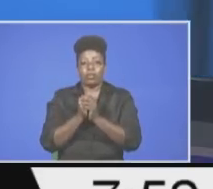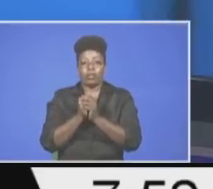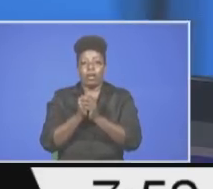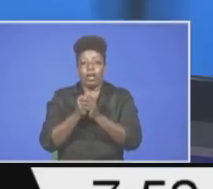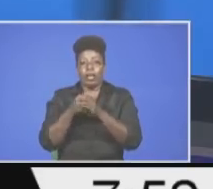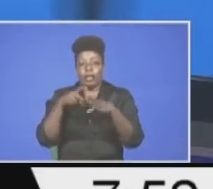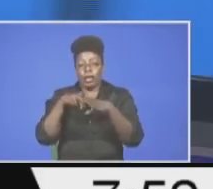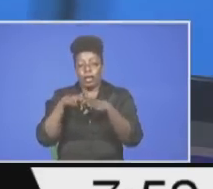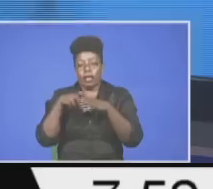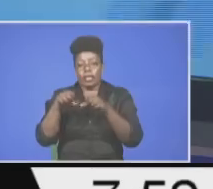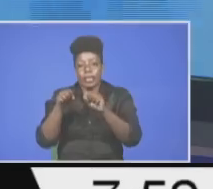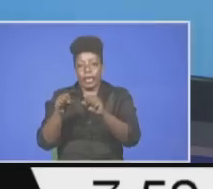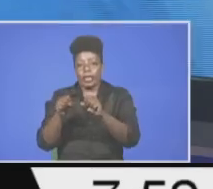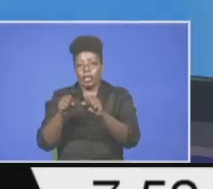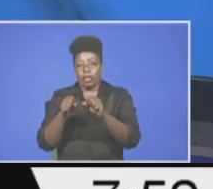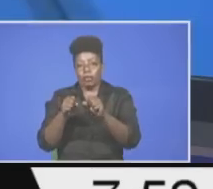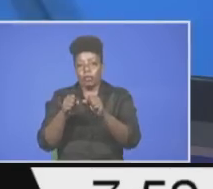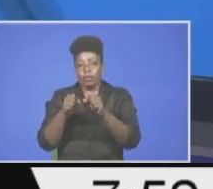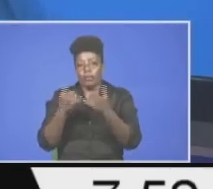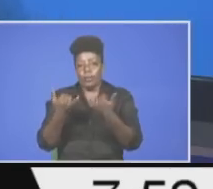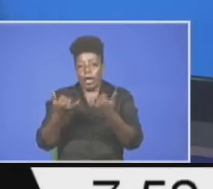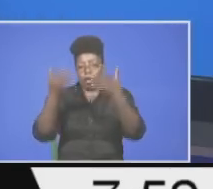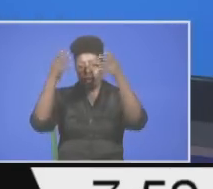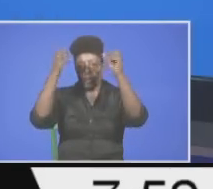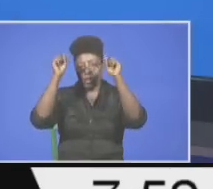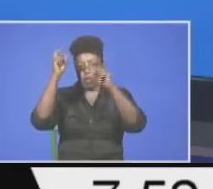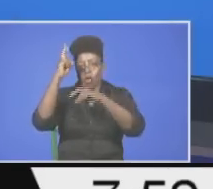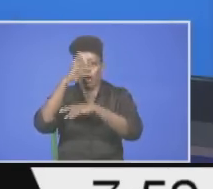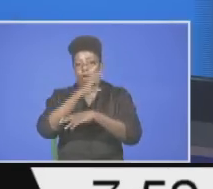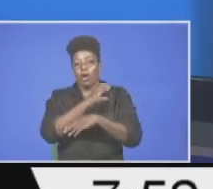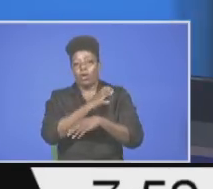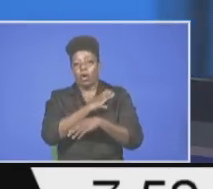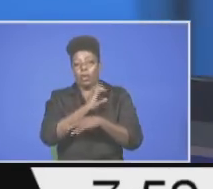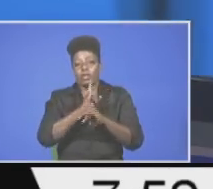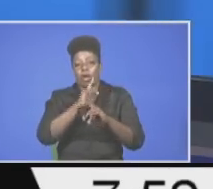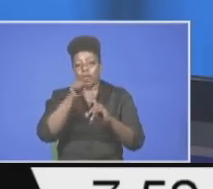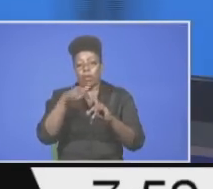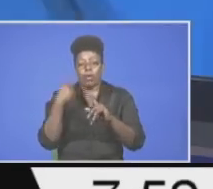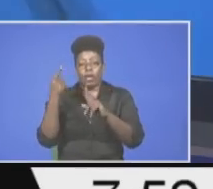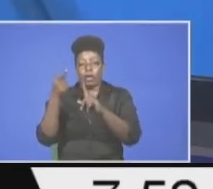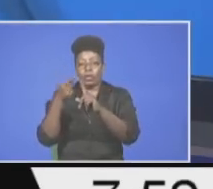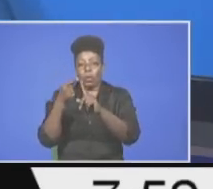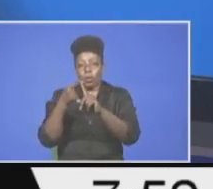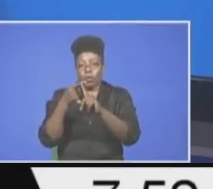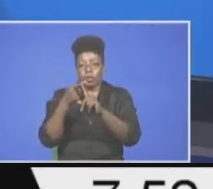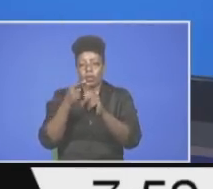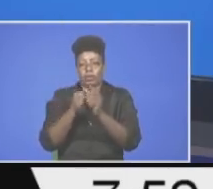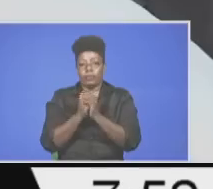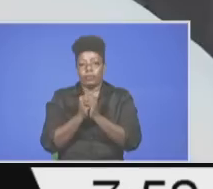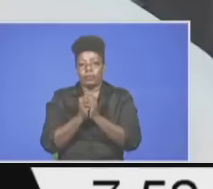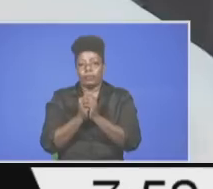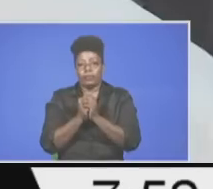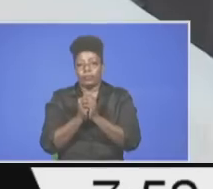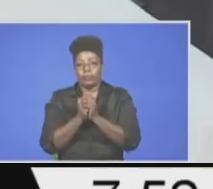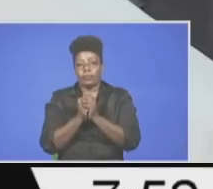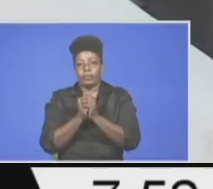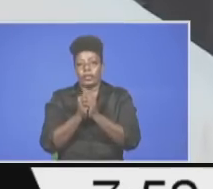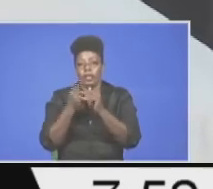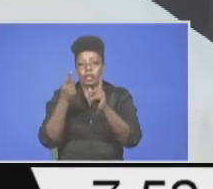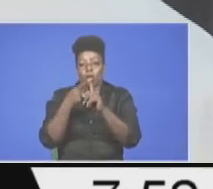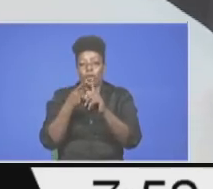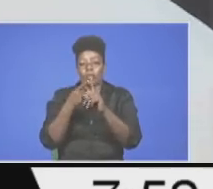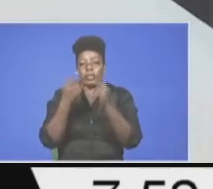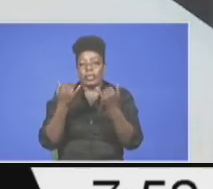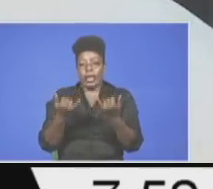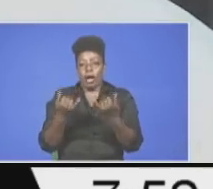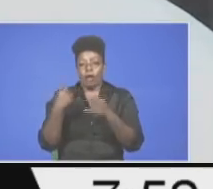Federation pushing ahead with their agenda. Returning President Roy Colebrook spoke about some of their goals moving forward. The immediate goals in this term